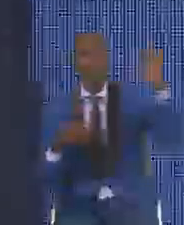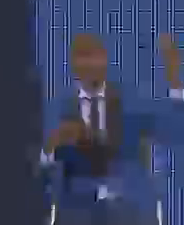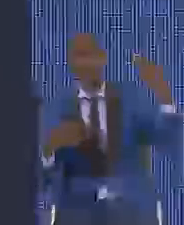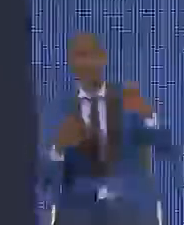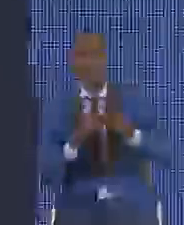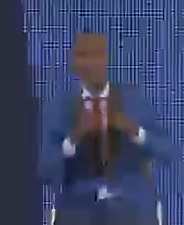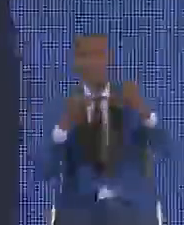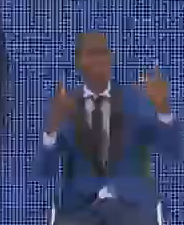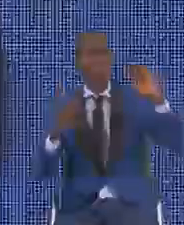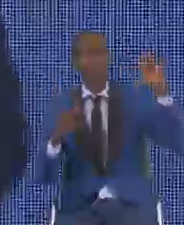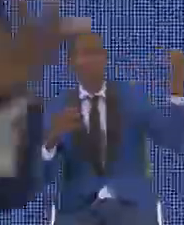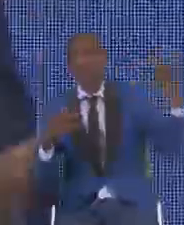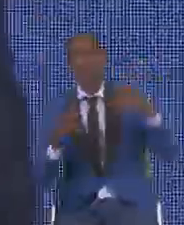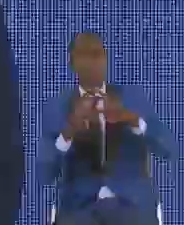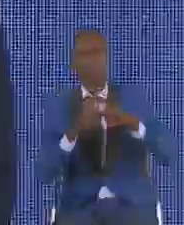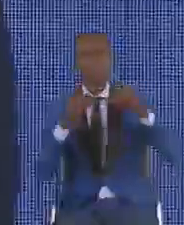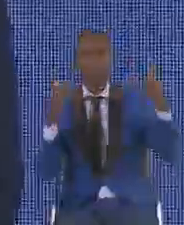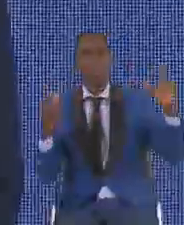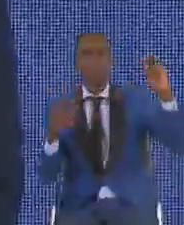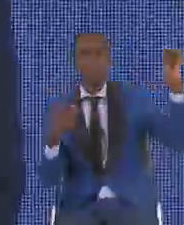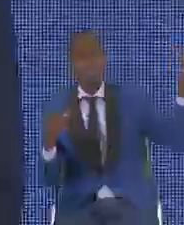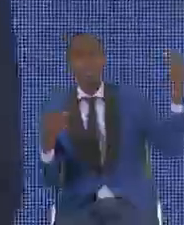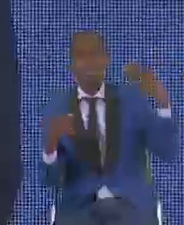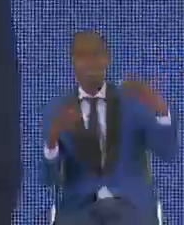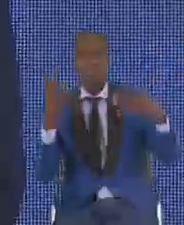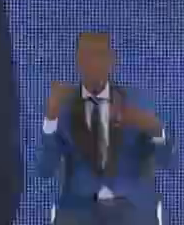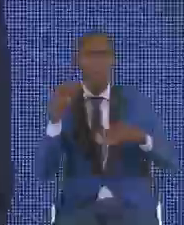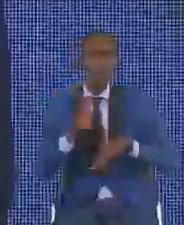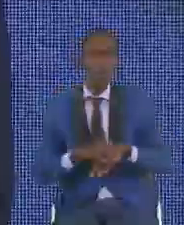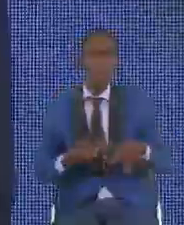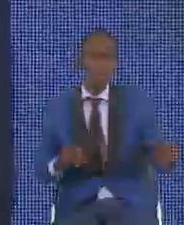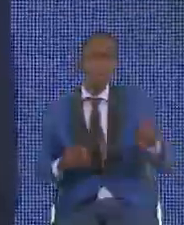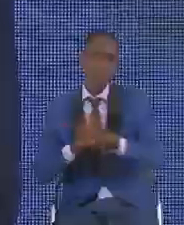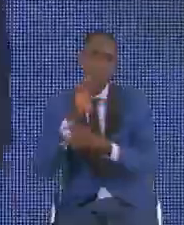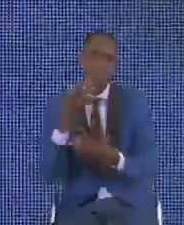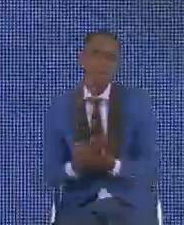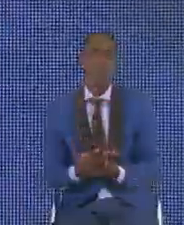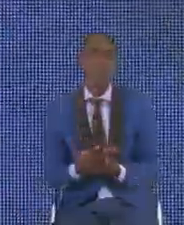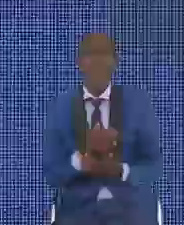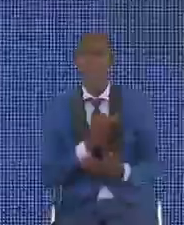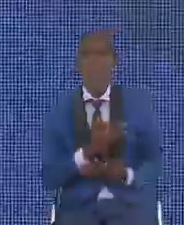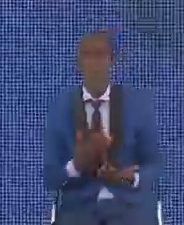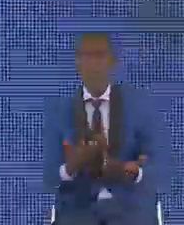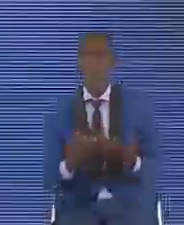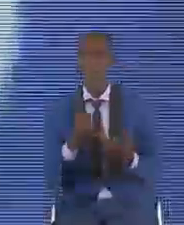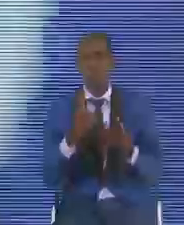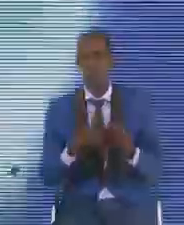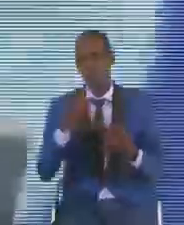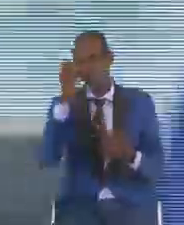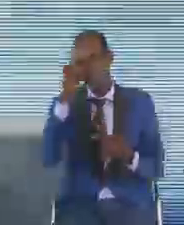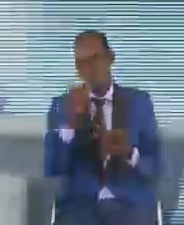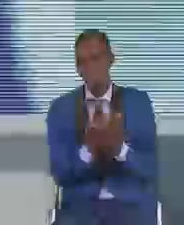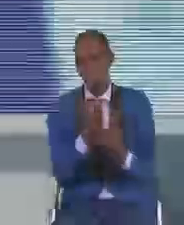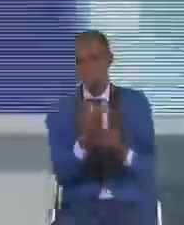grace, and great grace was upon them all. I want you to understand, notice that